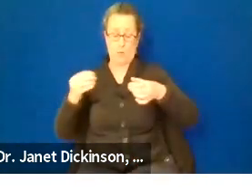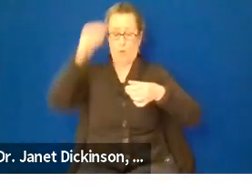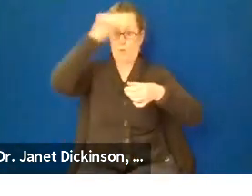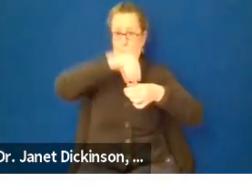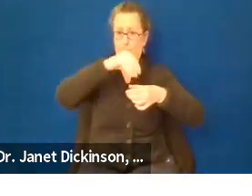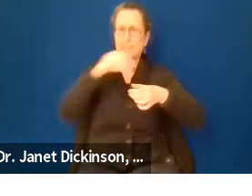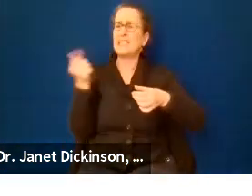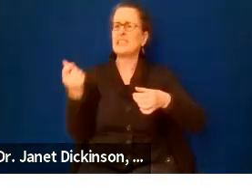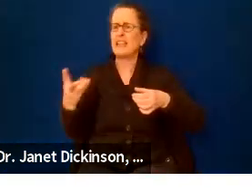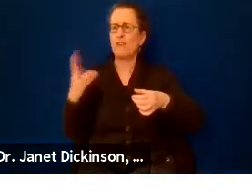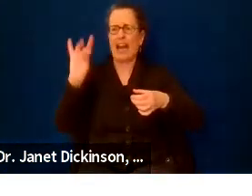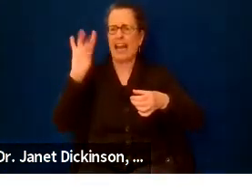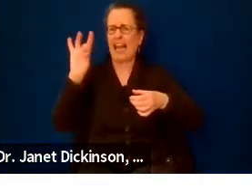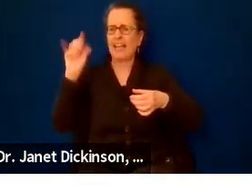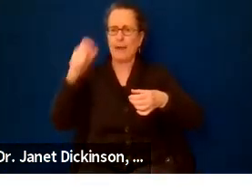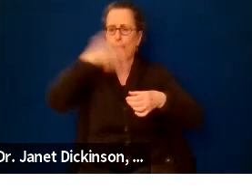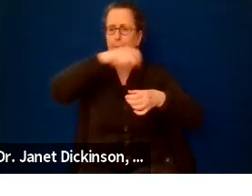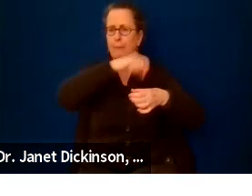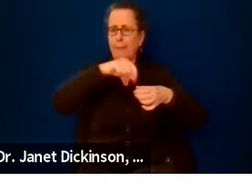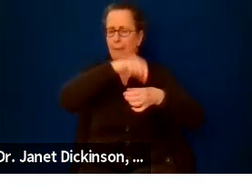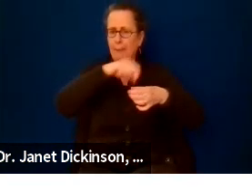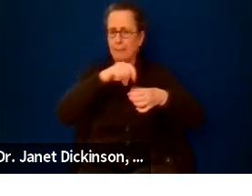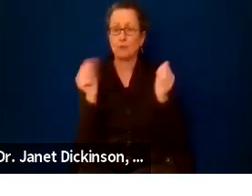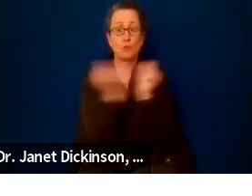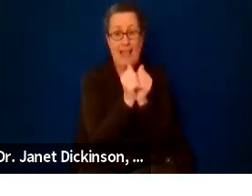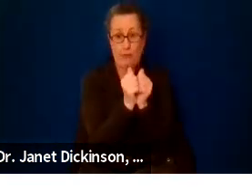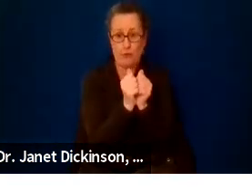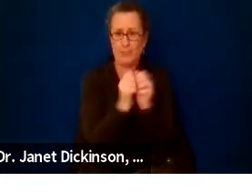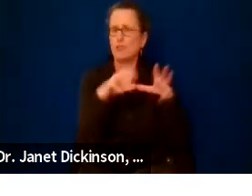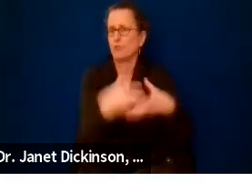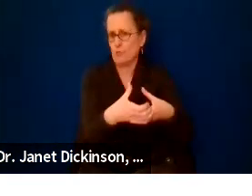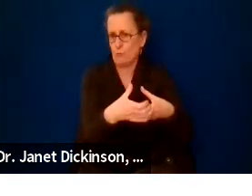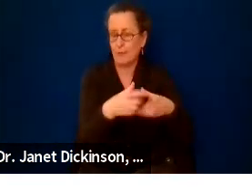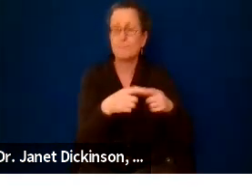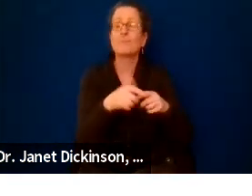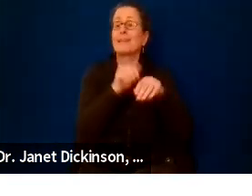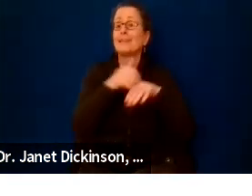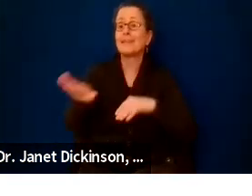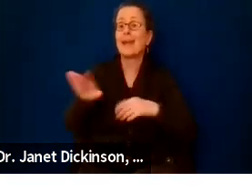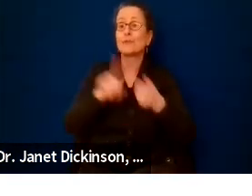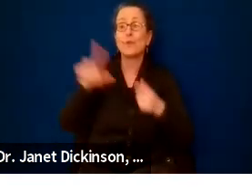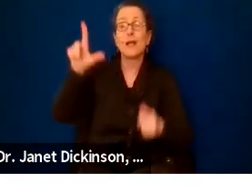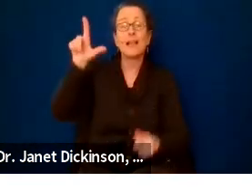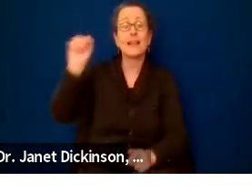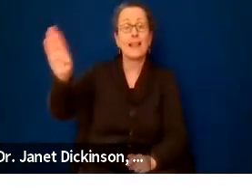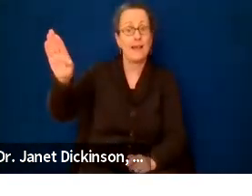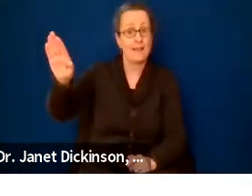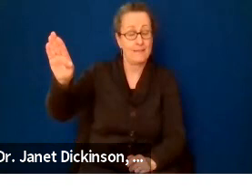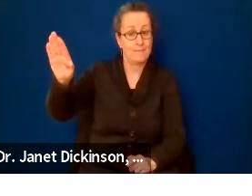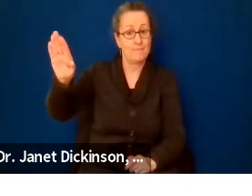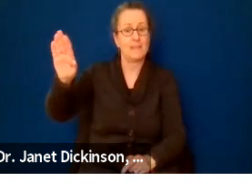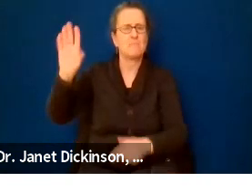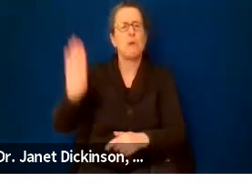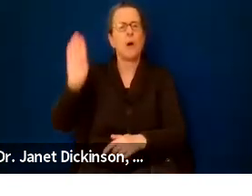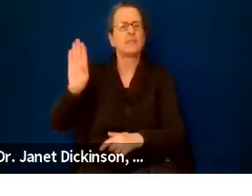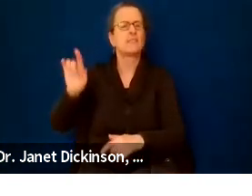then go about their day. That pool gets tested at a lab. The pooled results come back. If everything